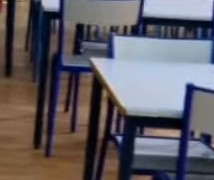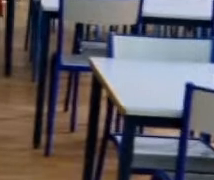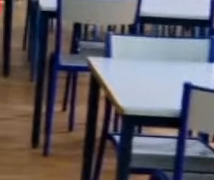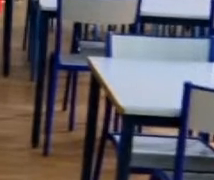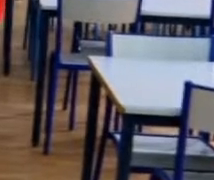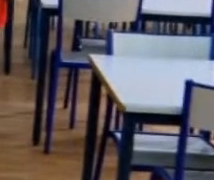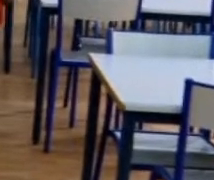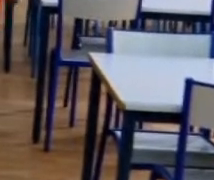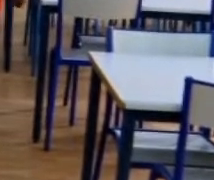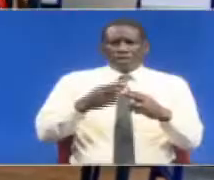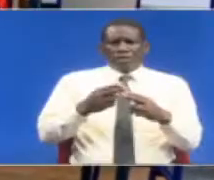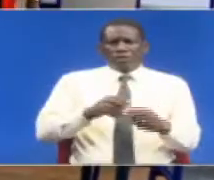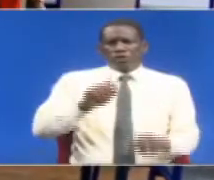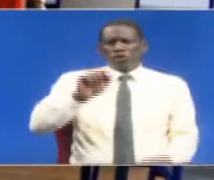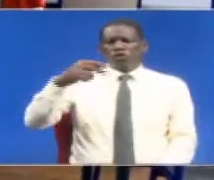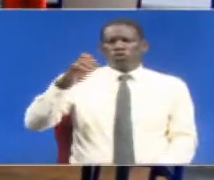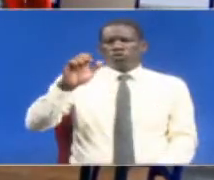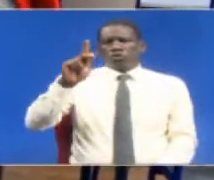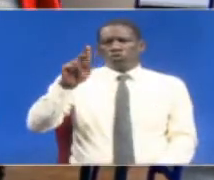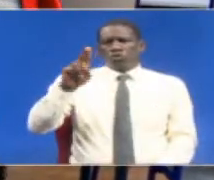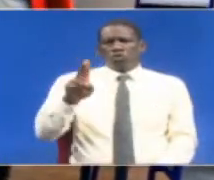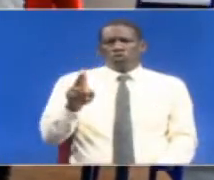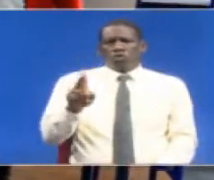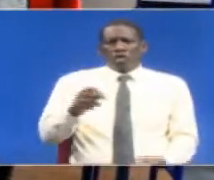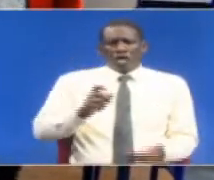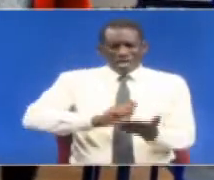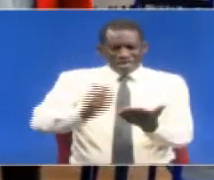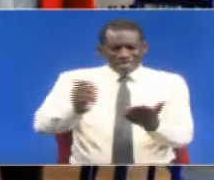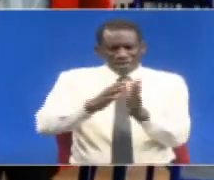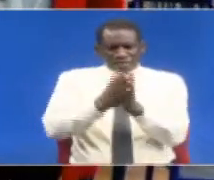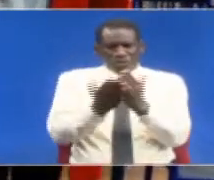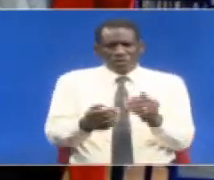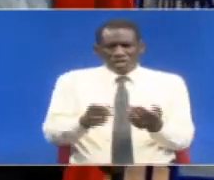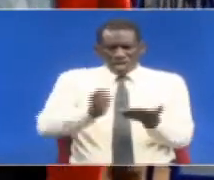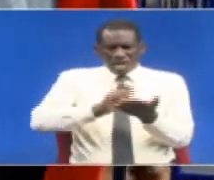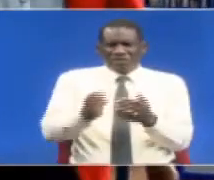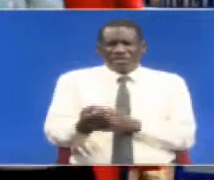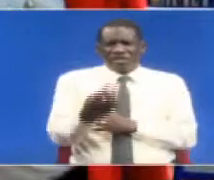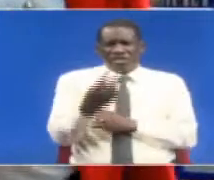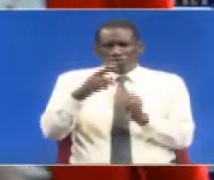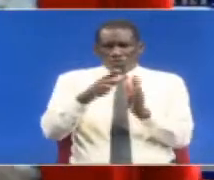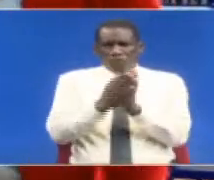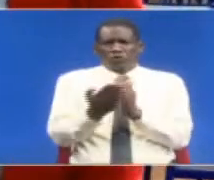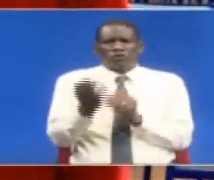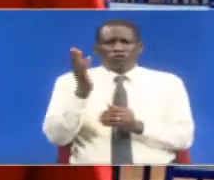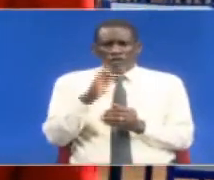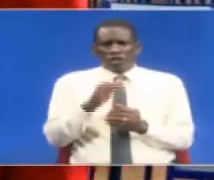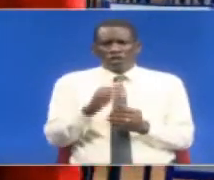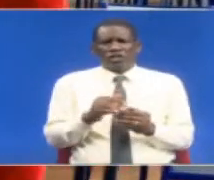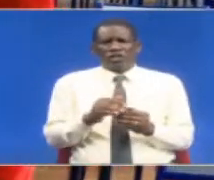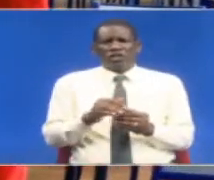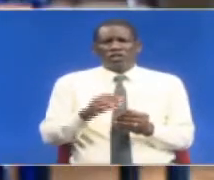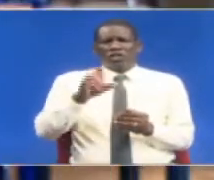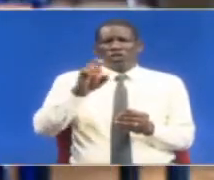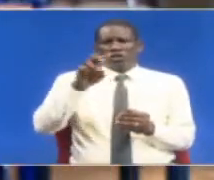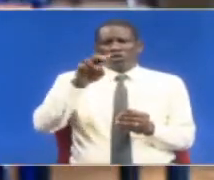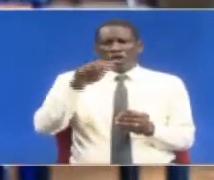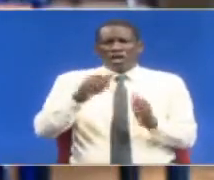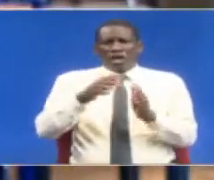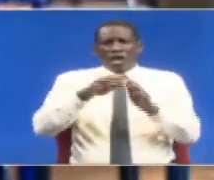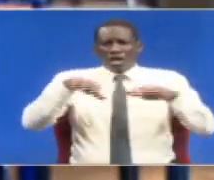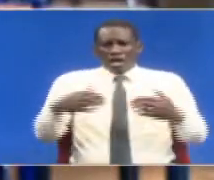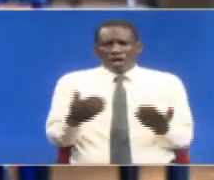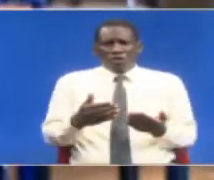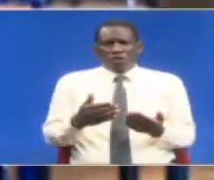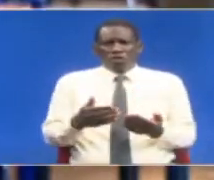My name is Wanjiru Thuku. I am an author. I have written 2 books, that's Dawn of Fortune and How Just Who Became